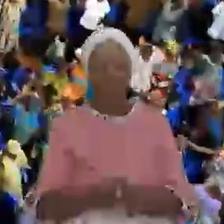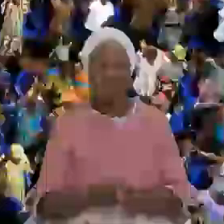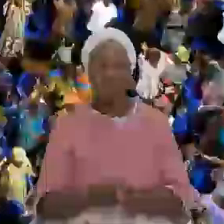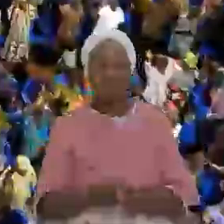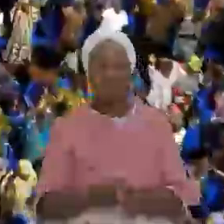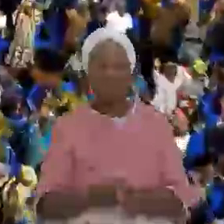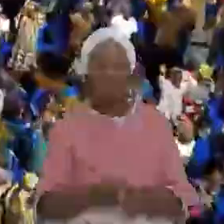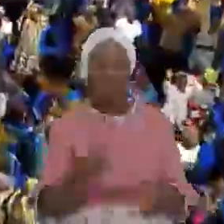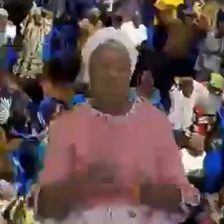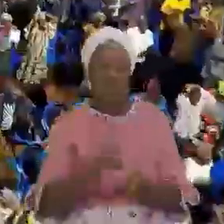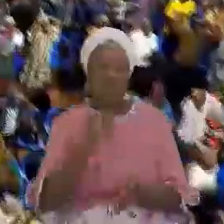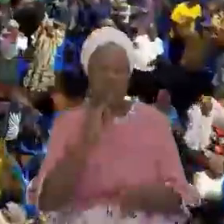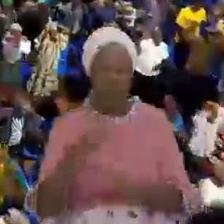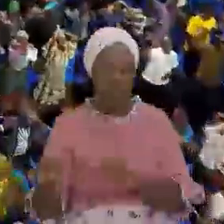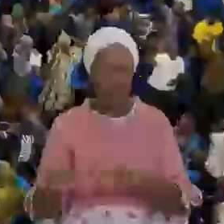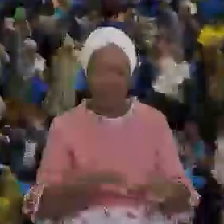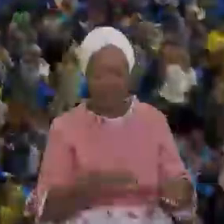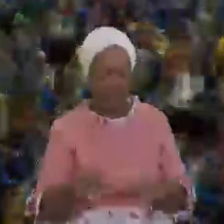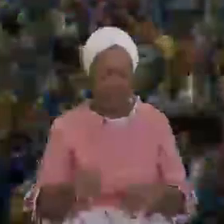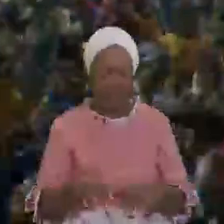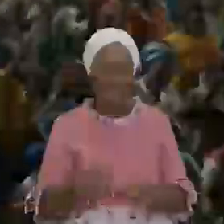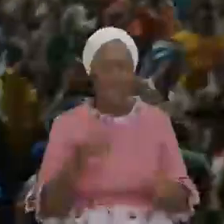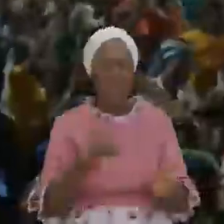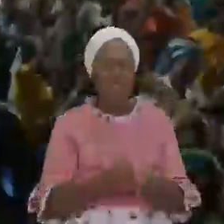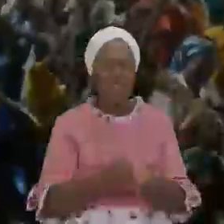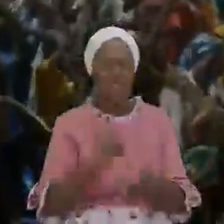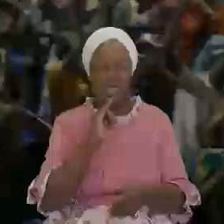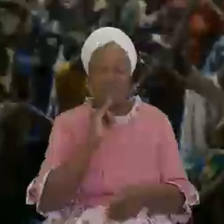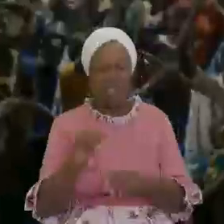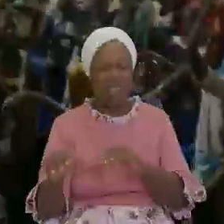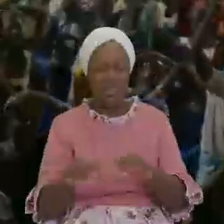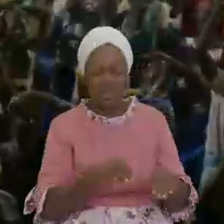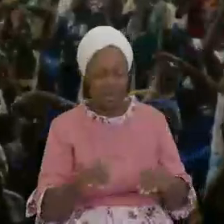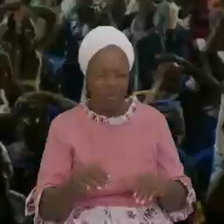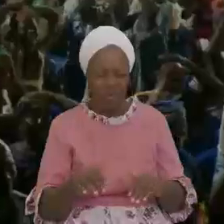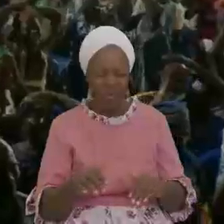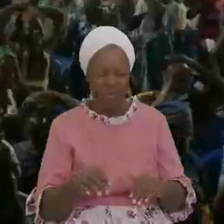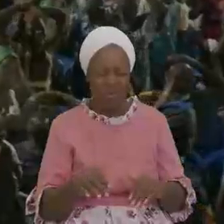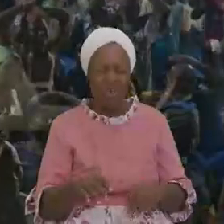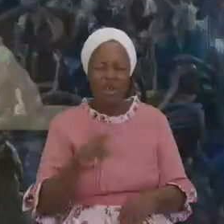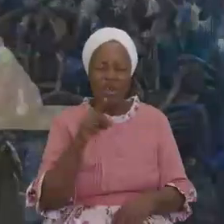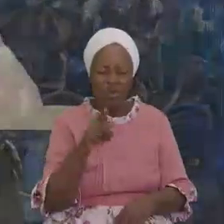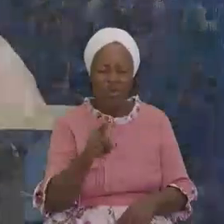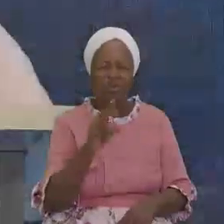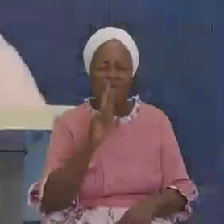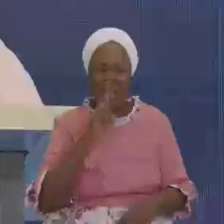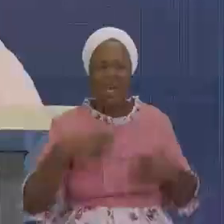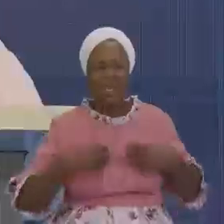It is done. It is done. You are